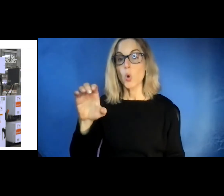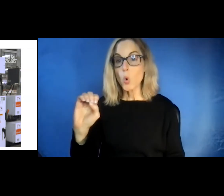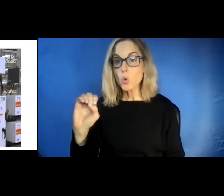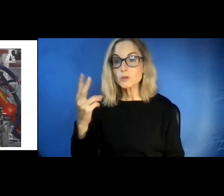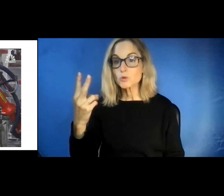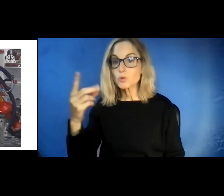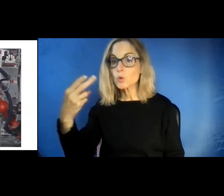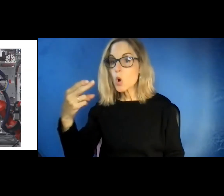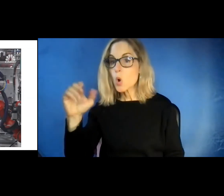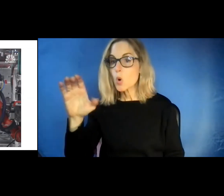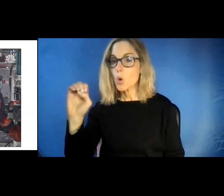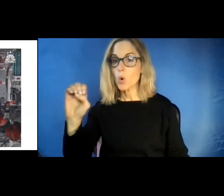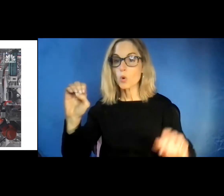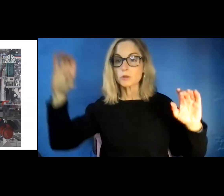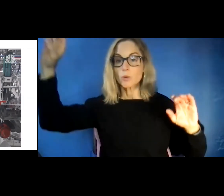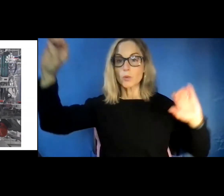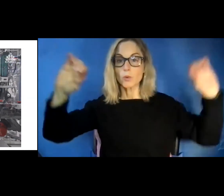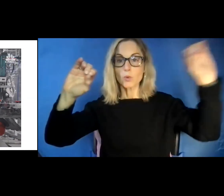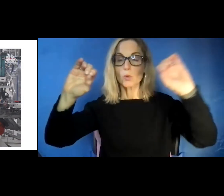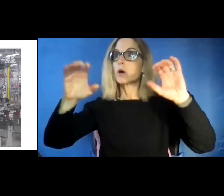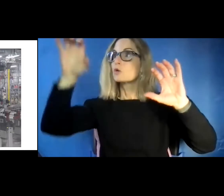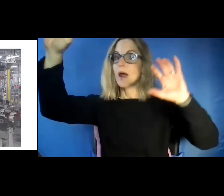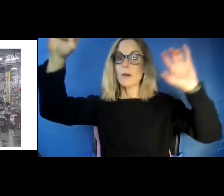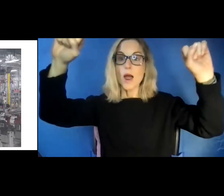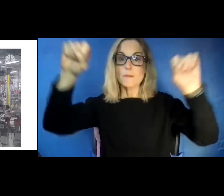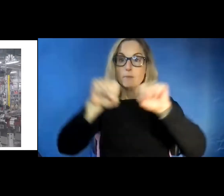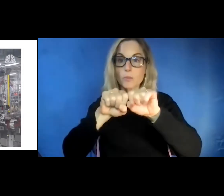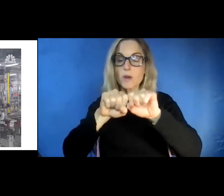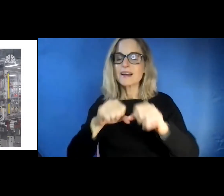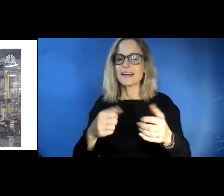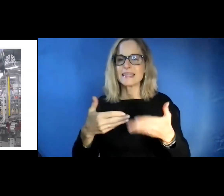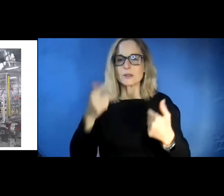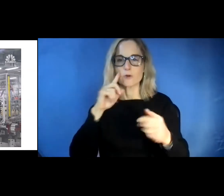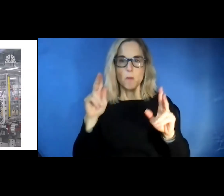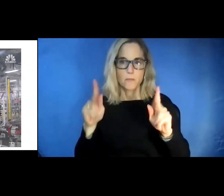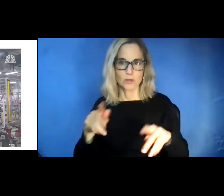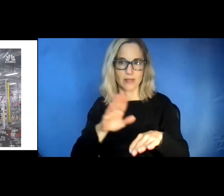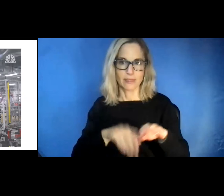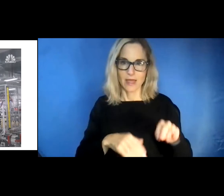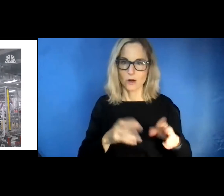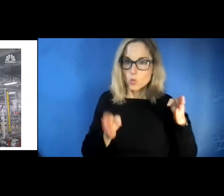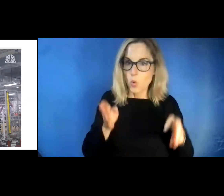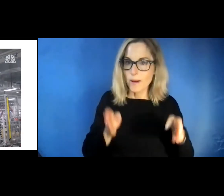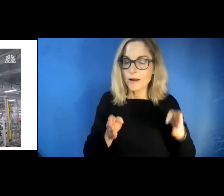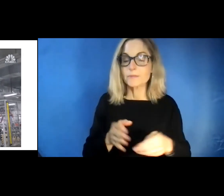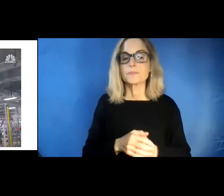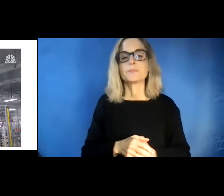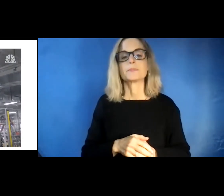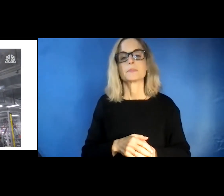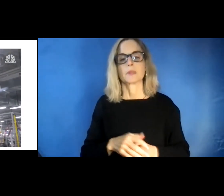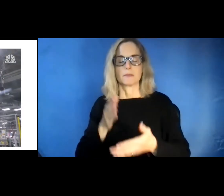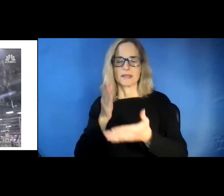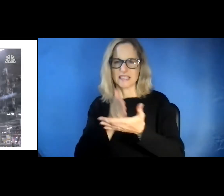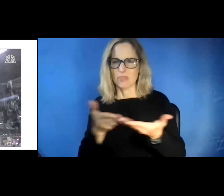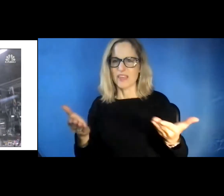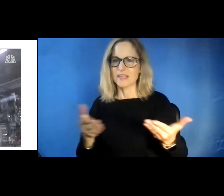person looking at those, as opposed to trying to get a robot to do that. He says automation makes sense in portions of the production that are highly repetitive